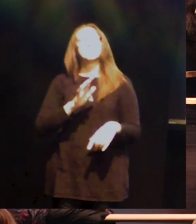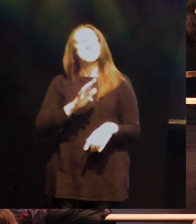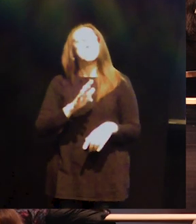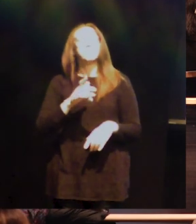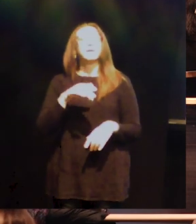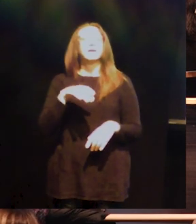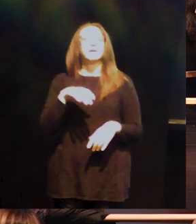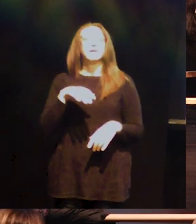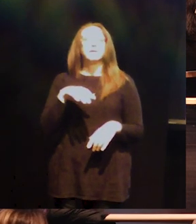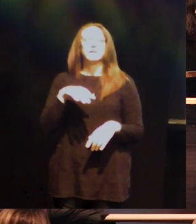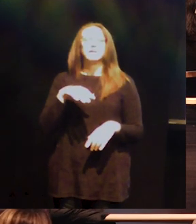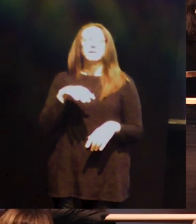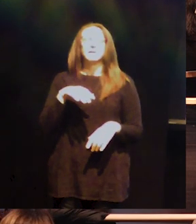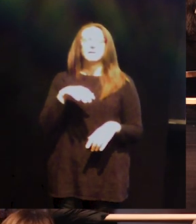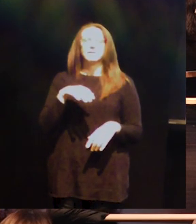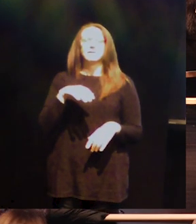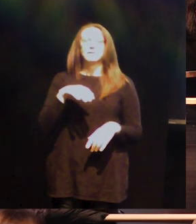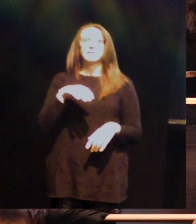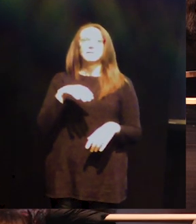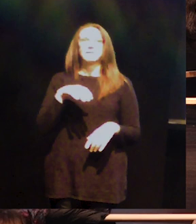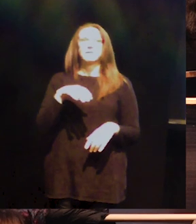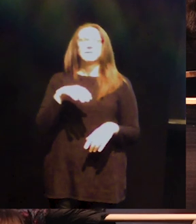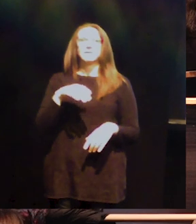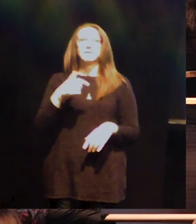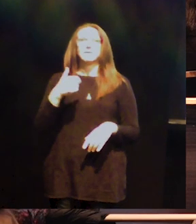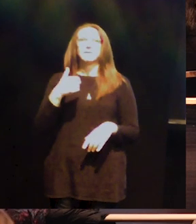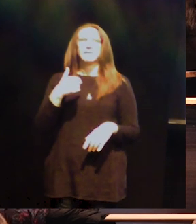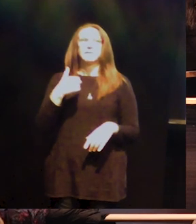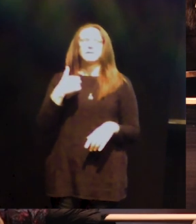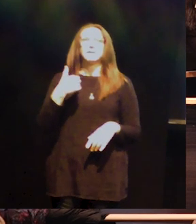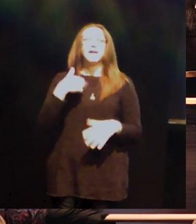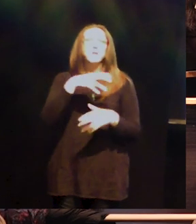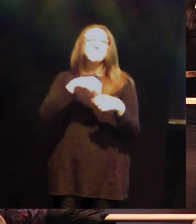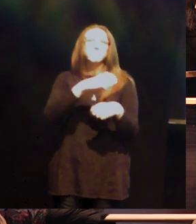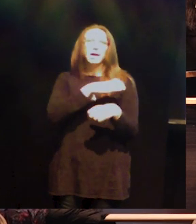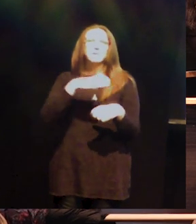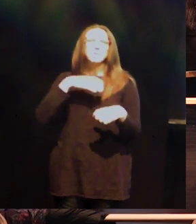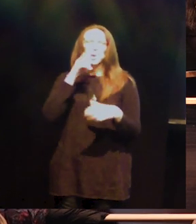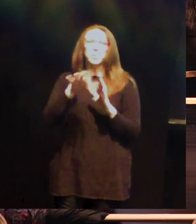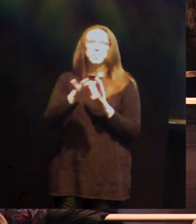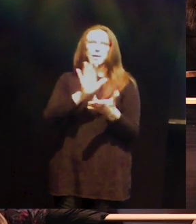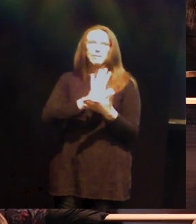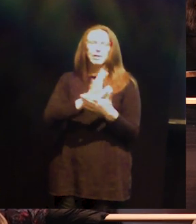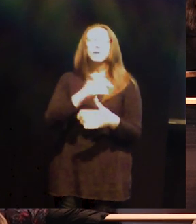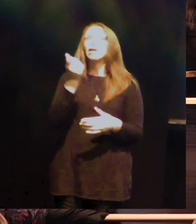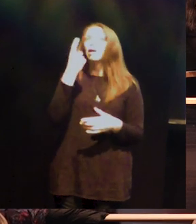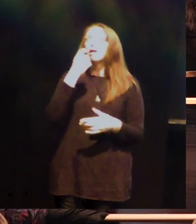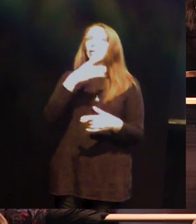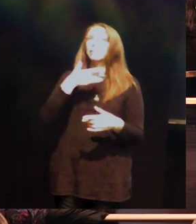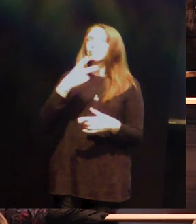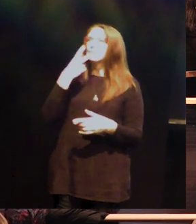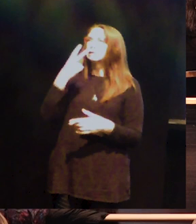But I have to say that I went as a film selection committee member. Usually when I see someone